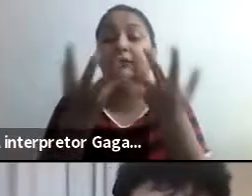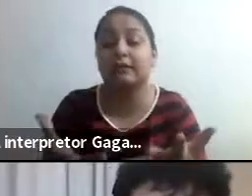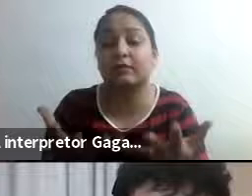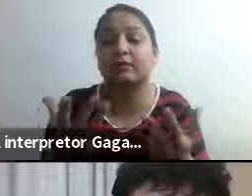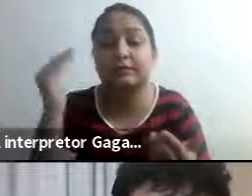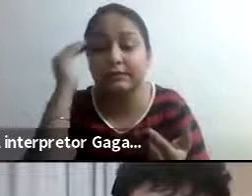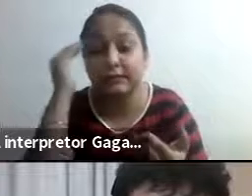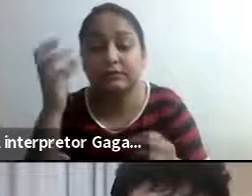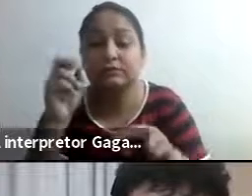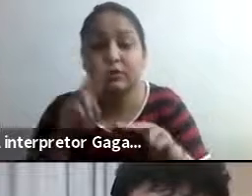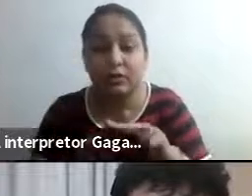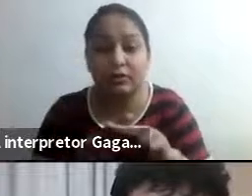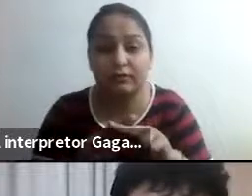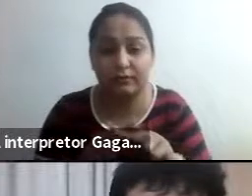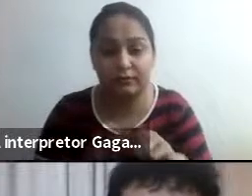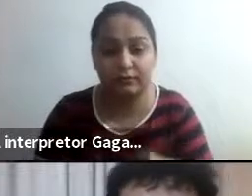um,